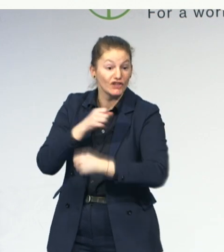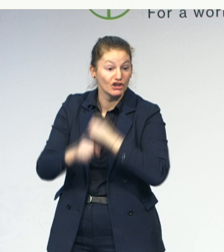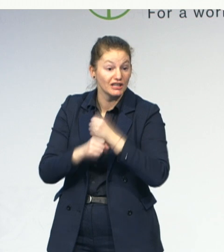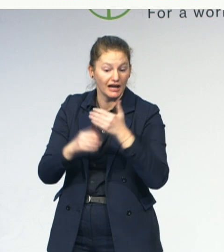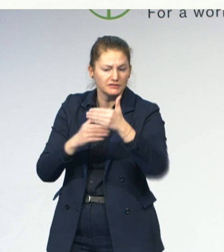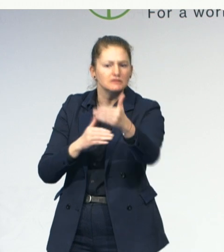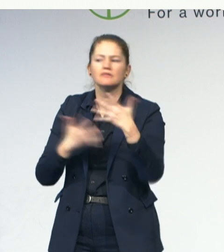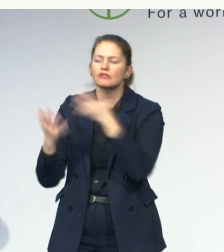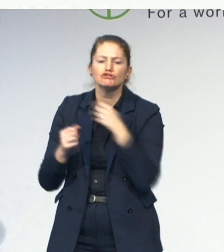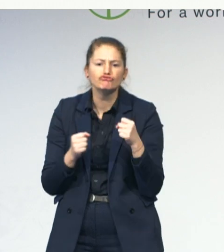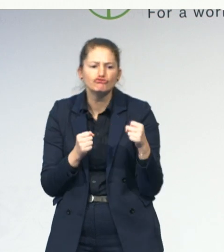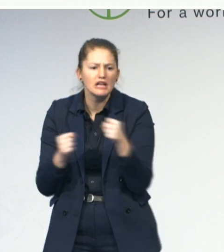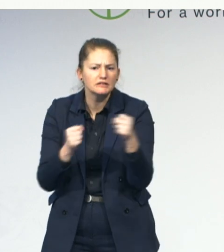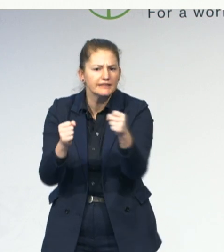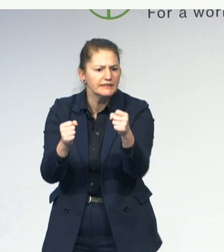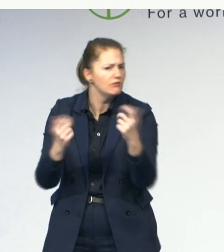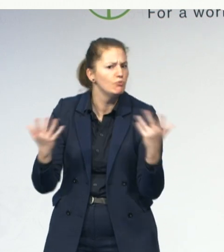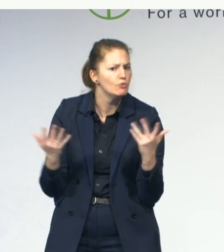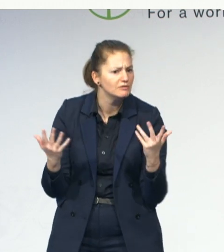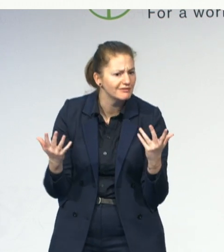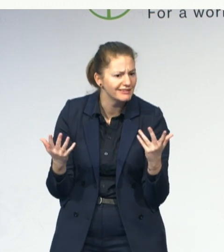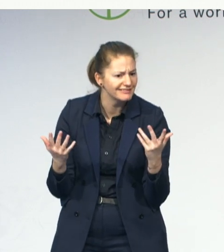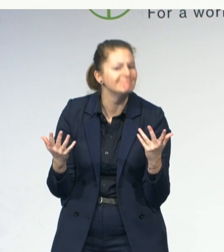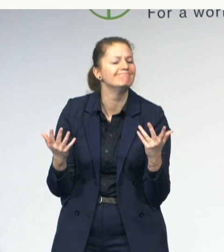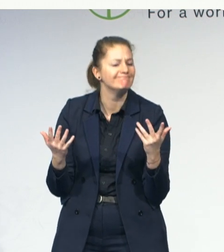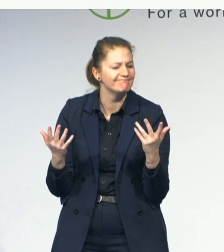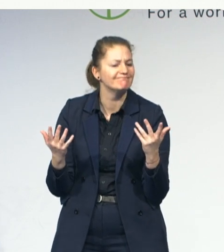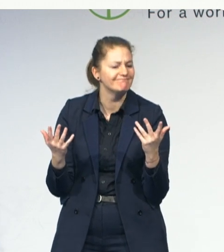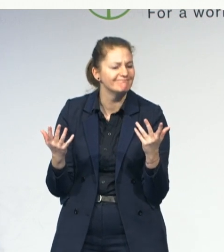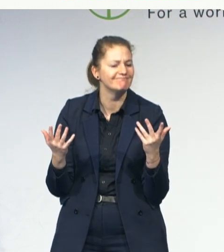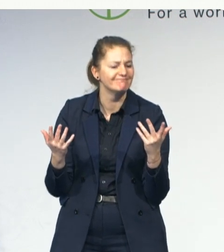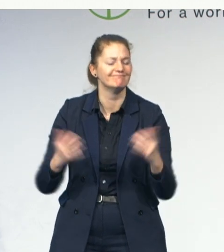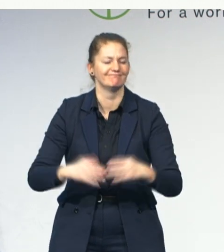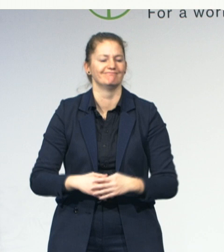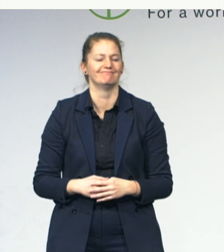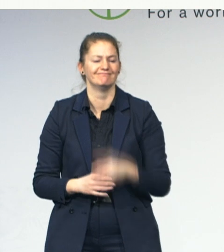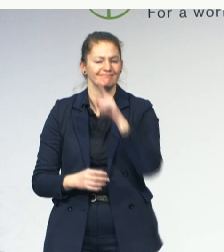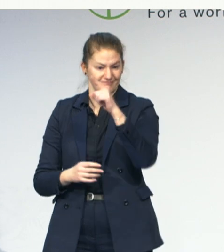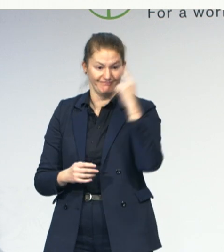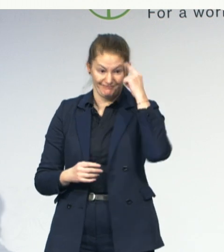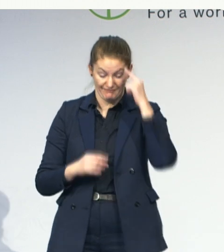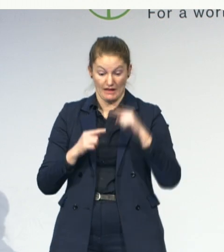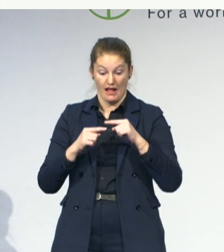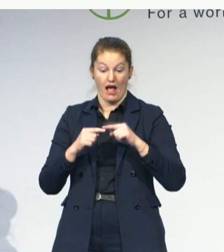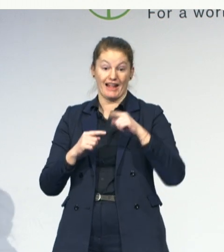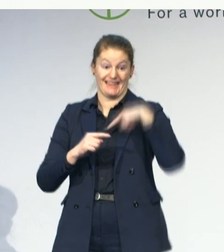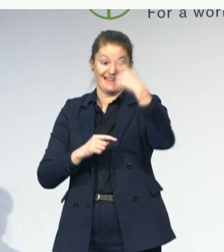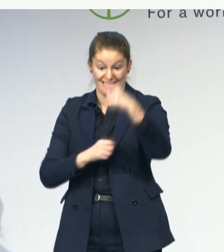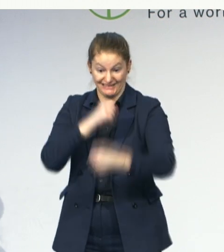of our 3rd research circle. But it still feels like a